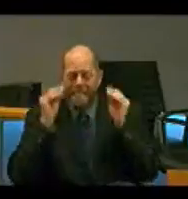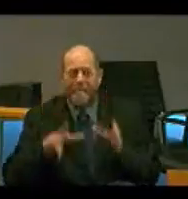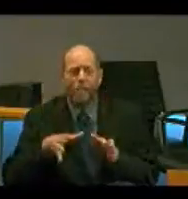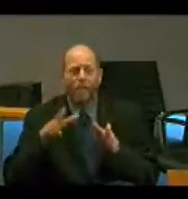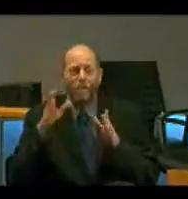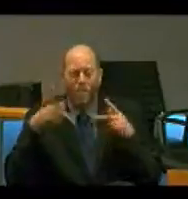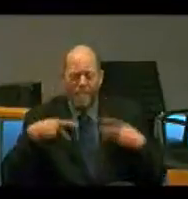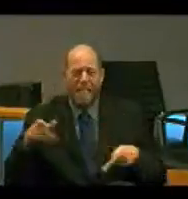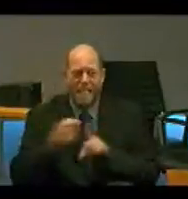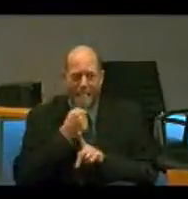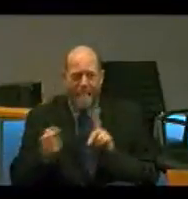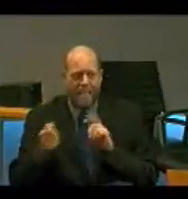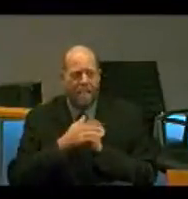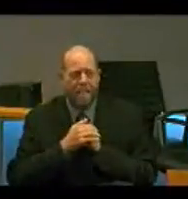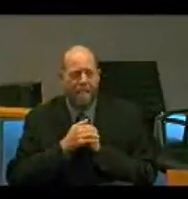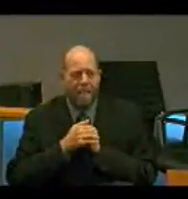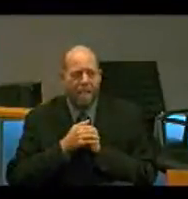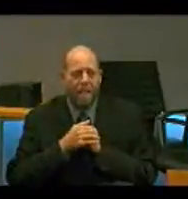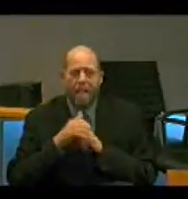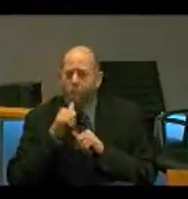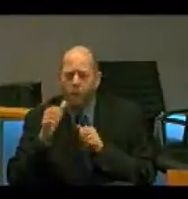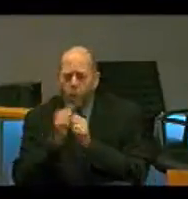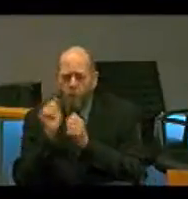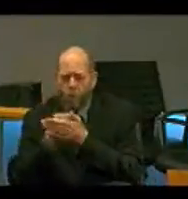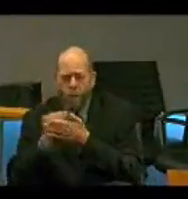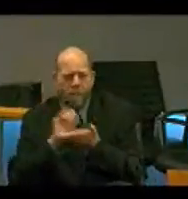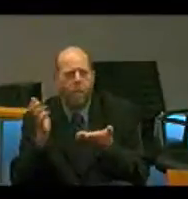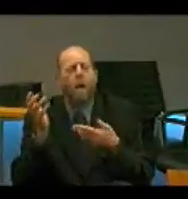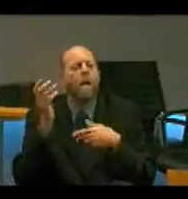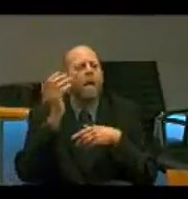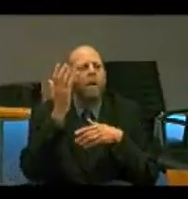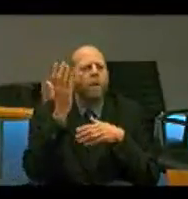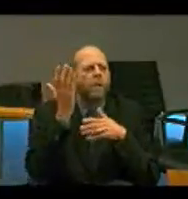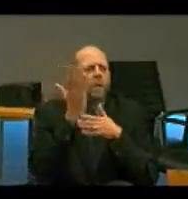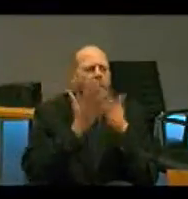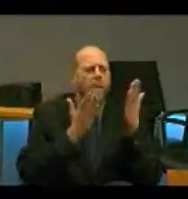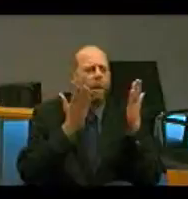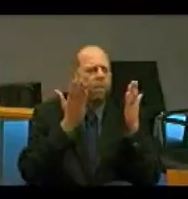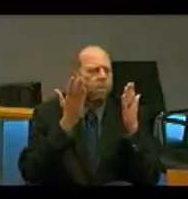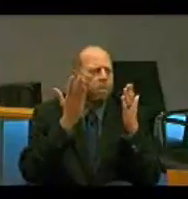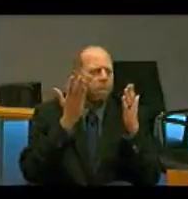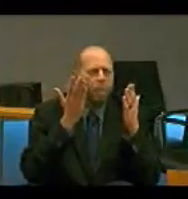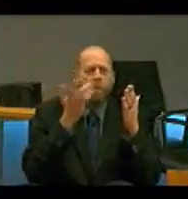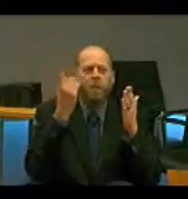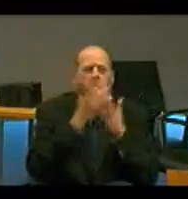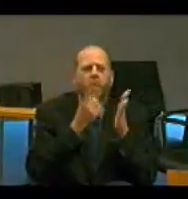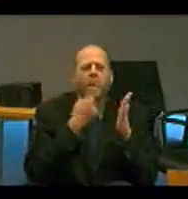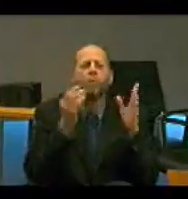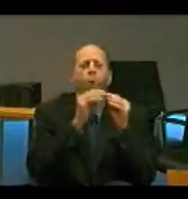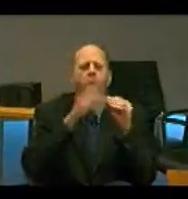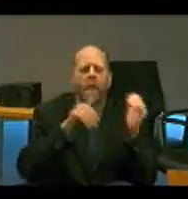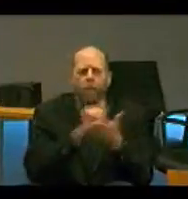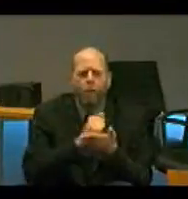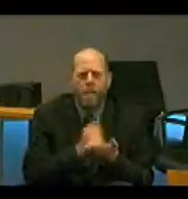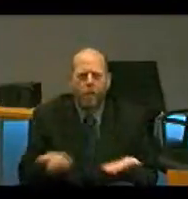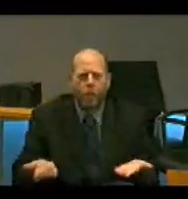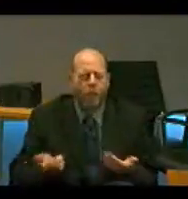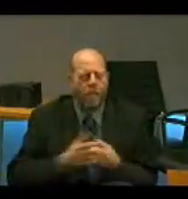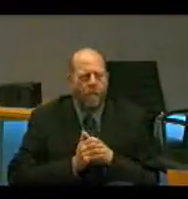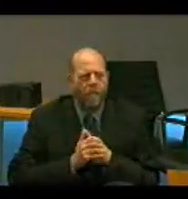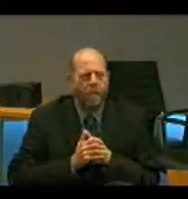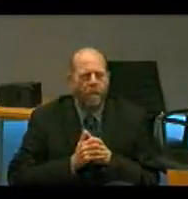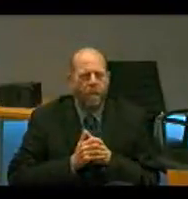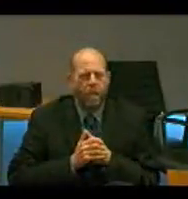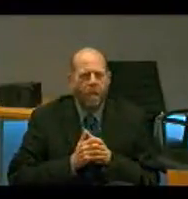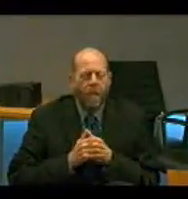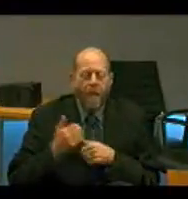attacked. I doubt it was with an eraser. At least some cohort was probably something more than an eraser. Yet, we only have